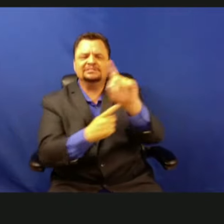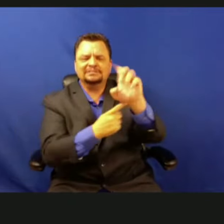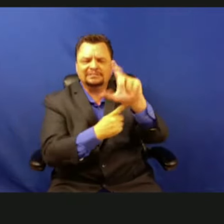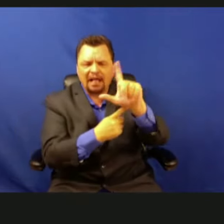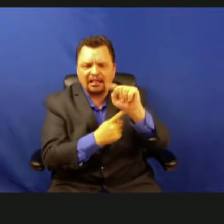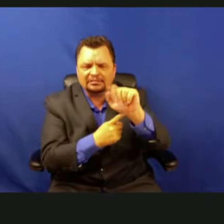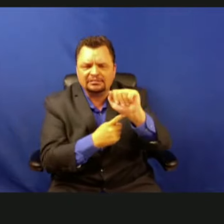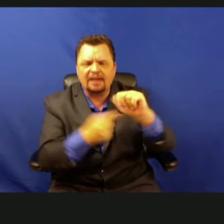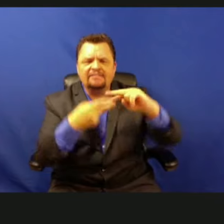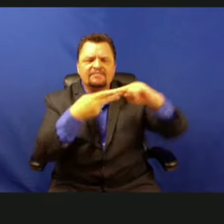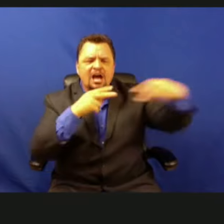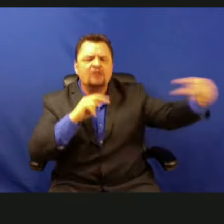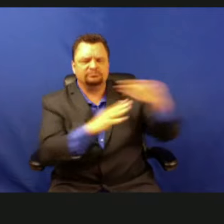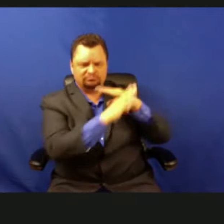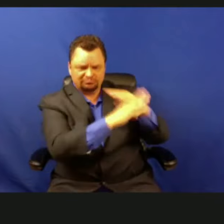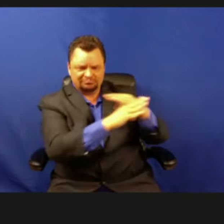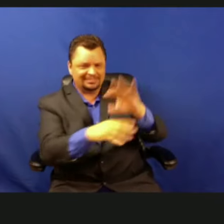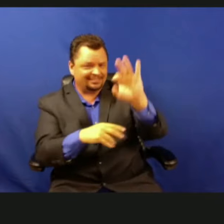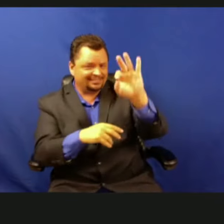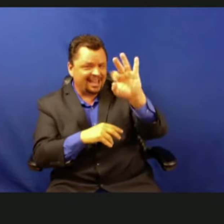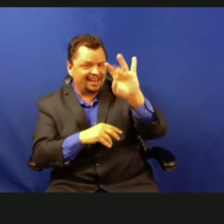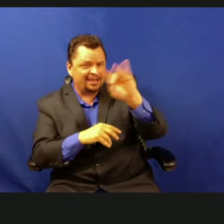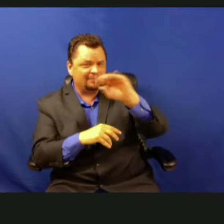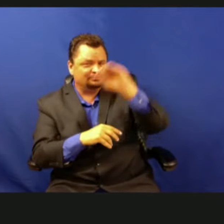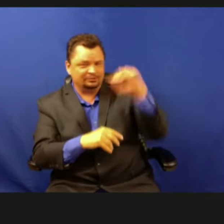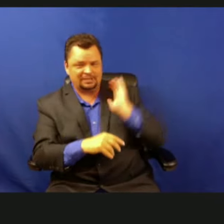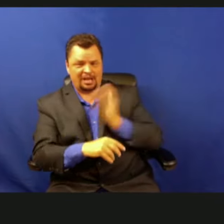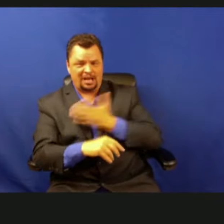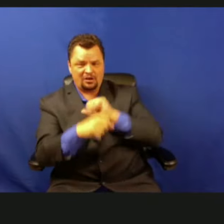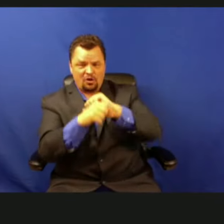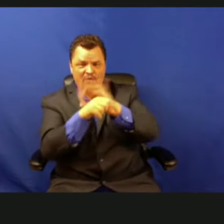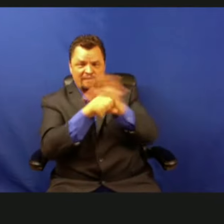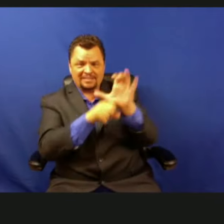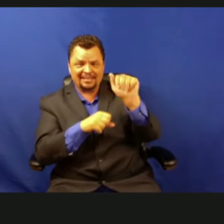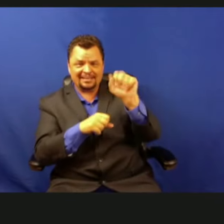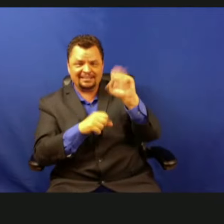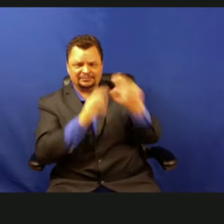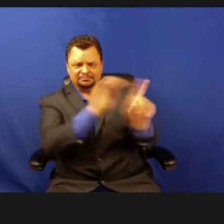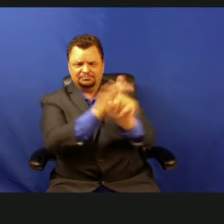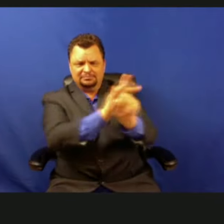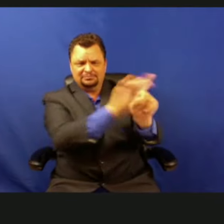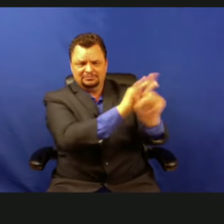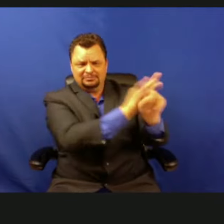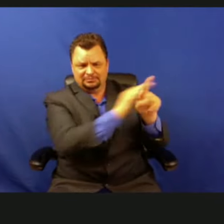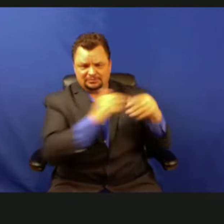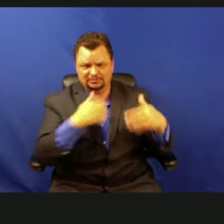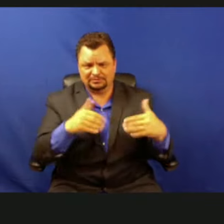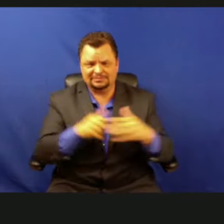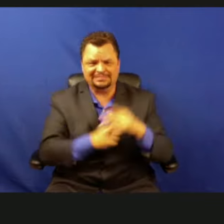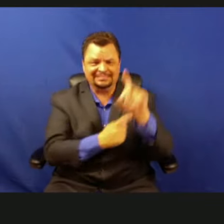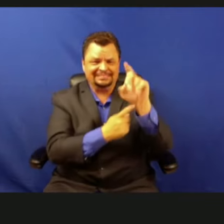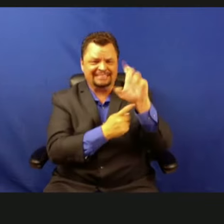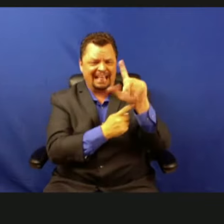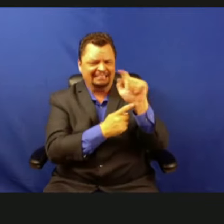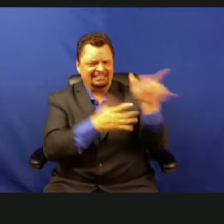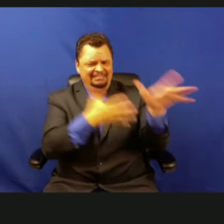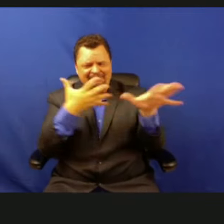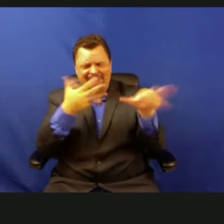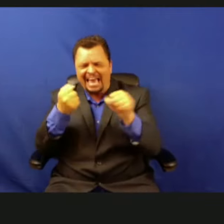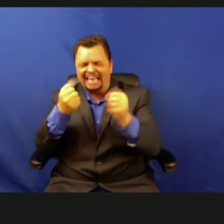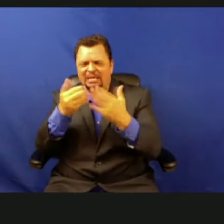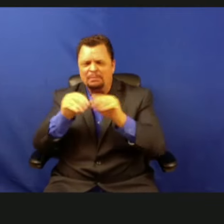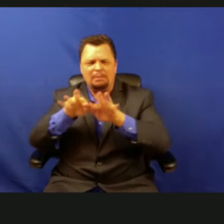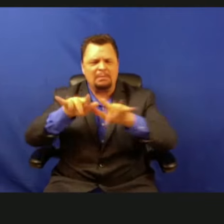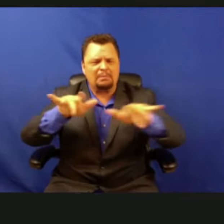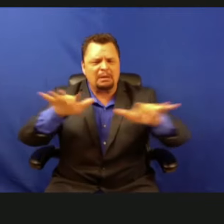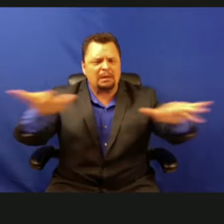while Delta is more transmissible, which means it is more transmissible among the unvaccinated and vaccinated, the vaccine still offers a very high